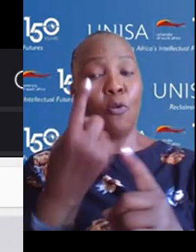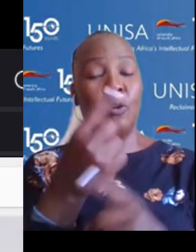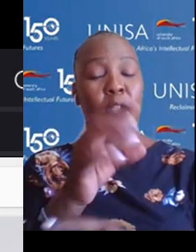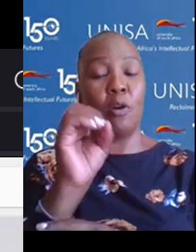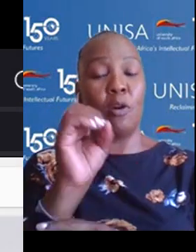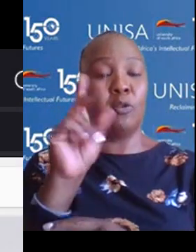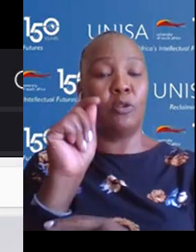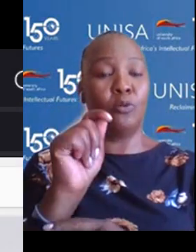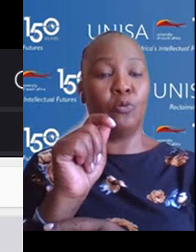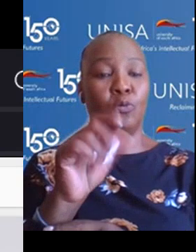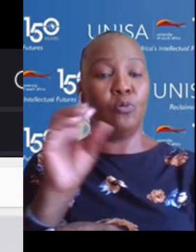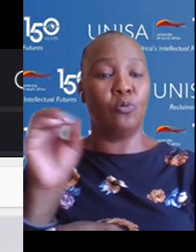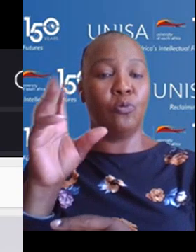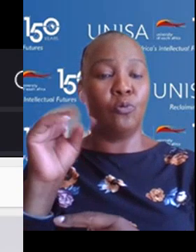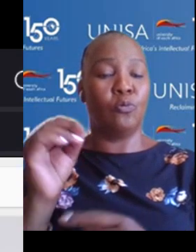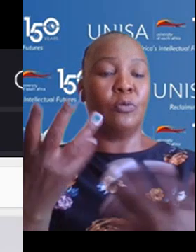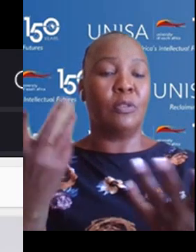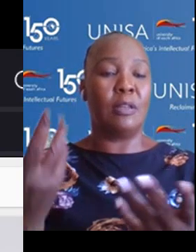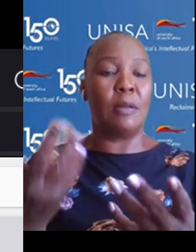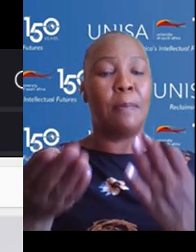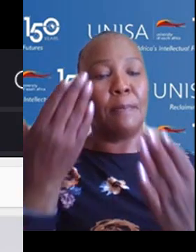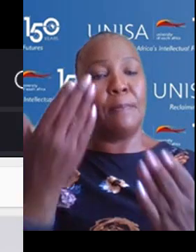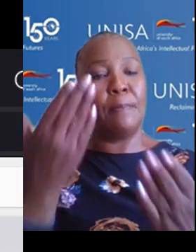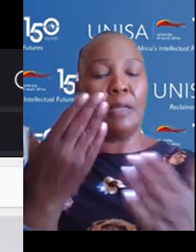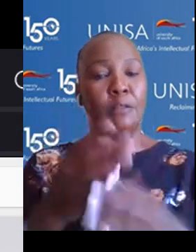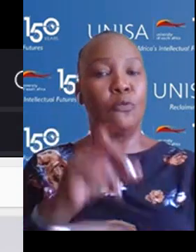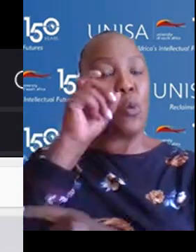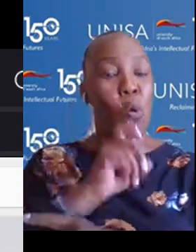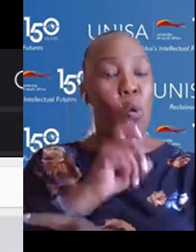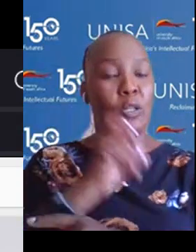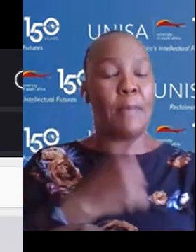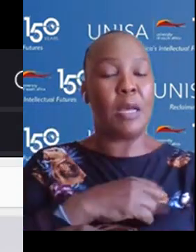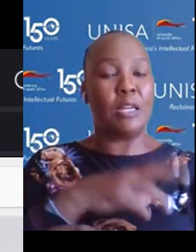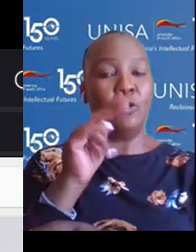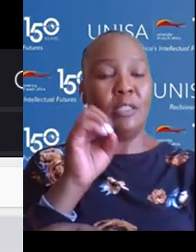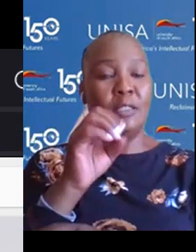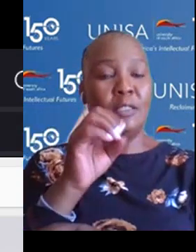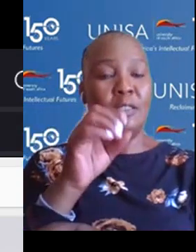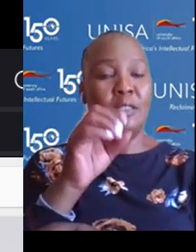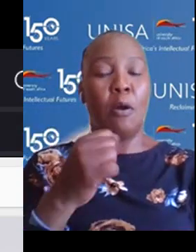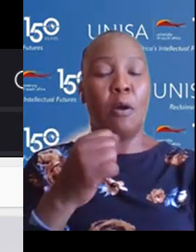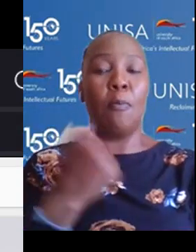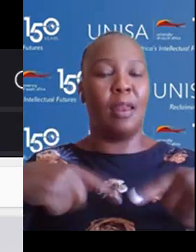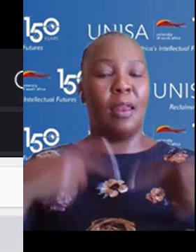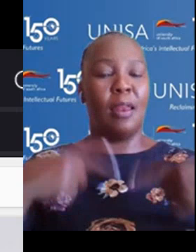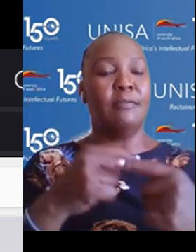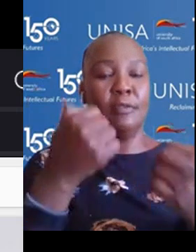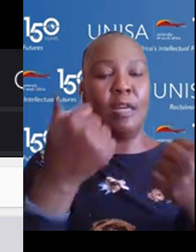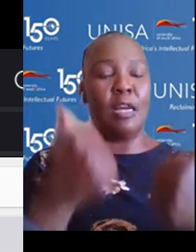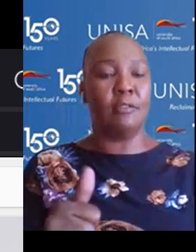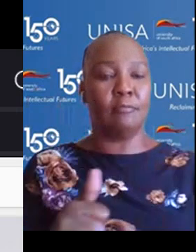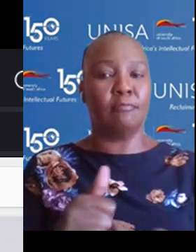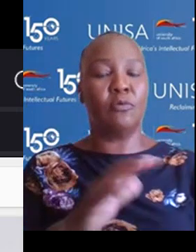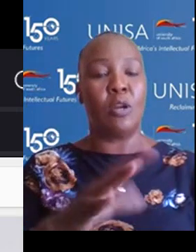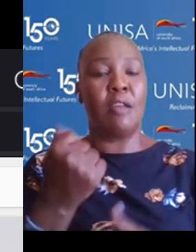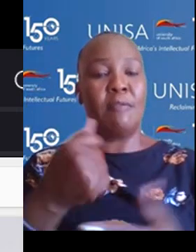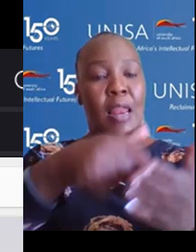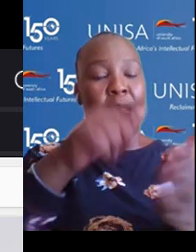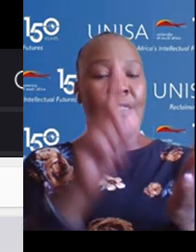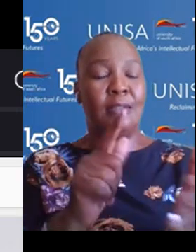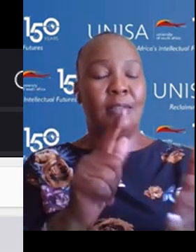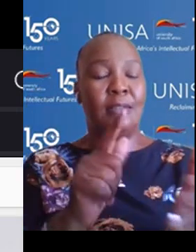and Calendar, that means you're perhaps using an older My UNISA, My Life account, and you do not have a license yet.